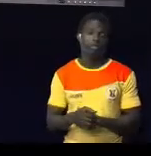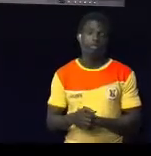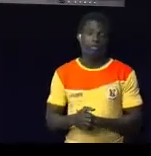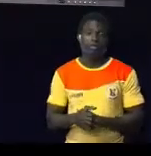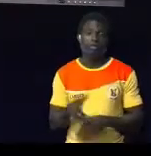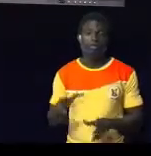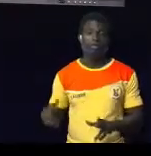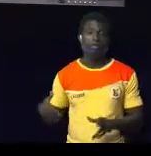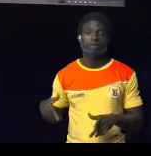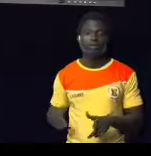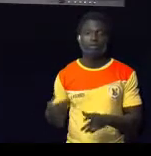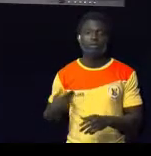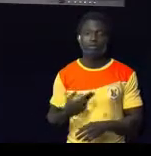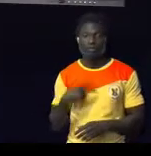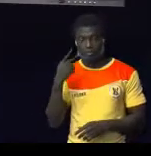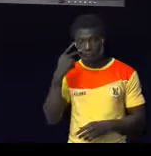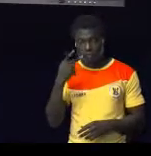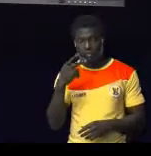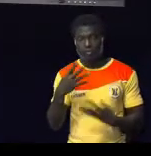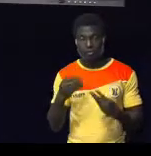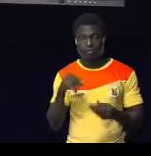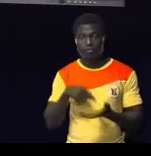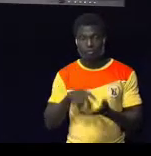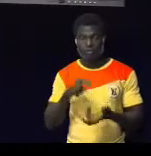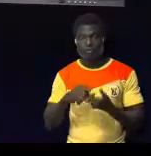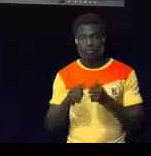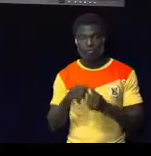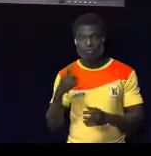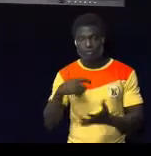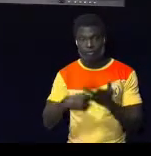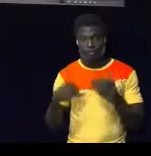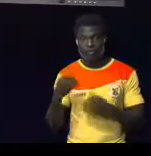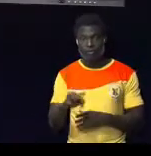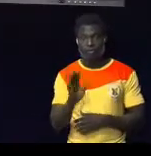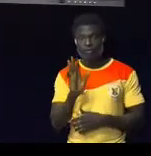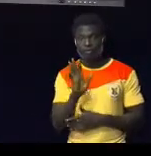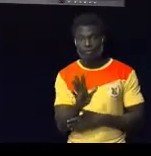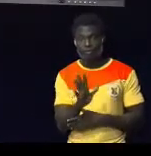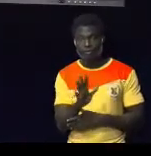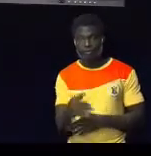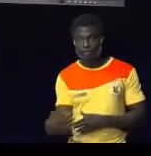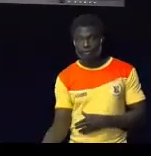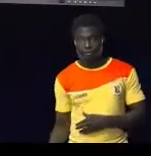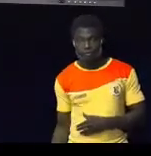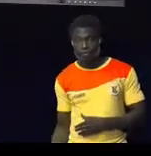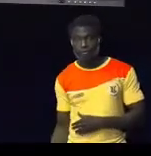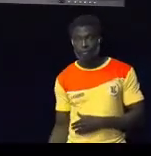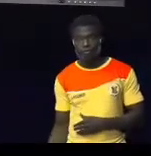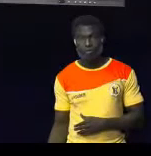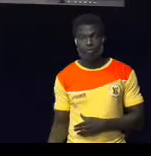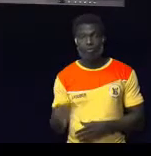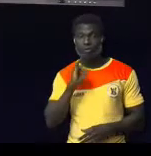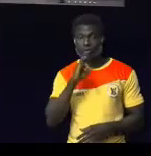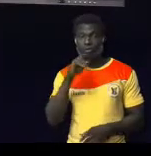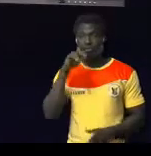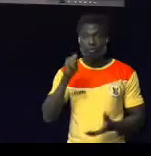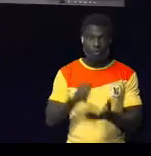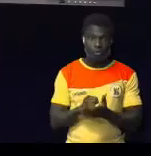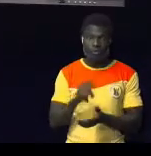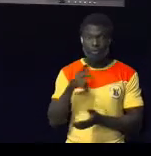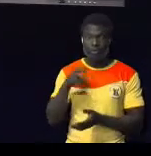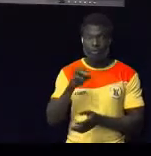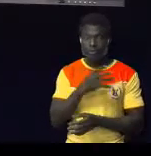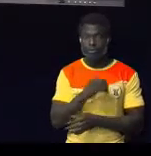problem? So let's consider this problem. The cost of 5 pairs of shorts is 1,340